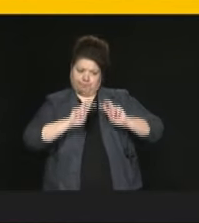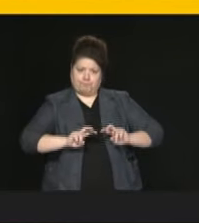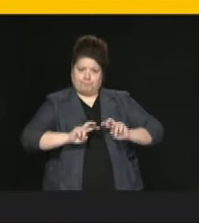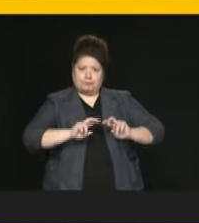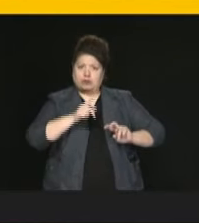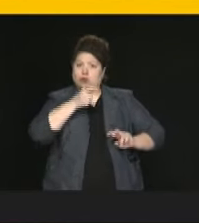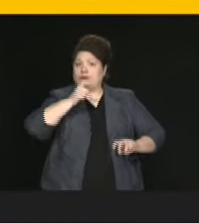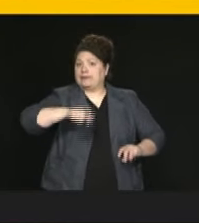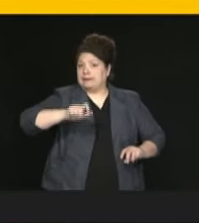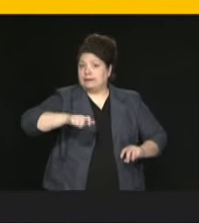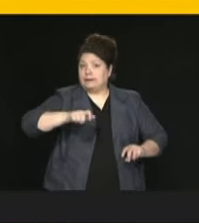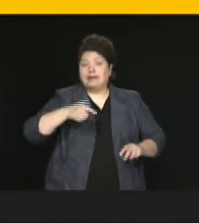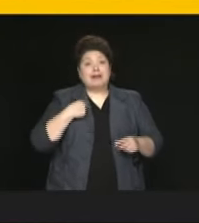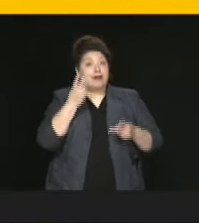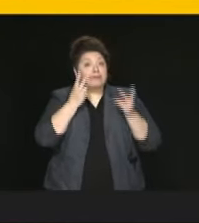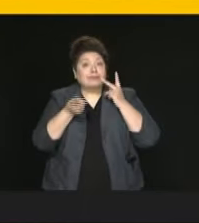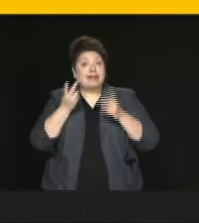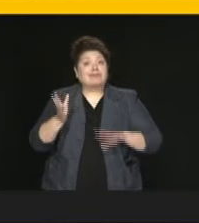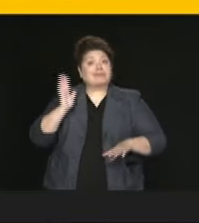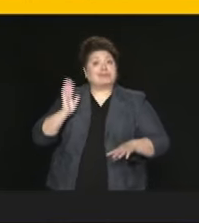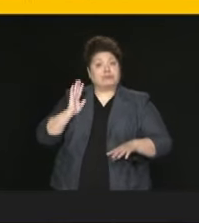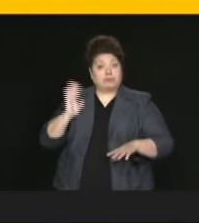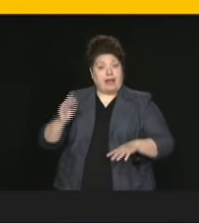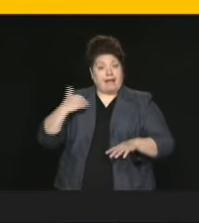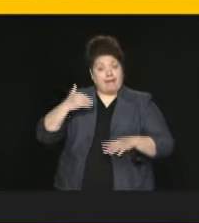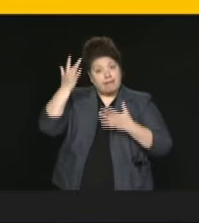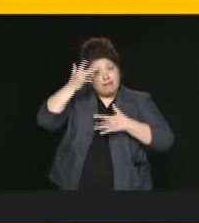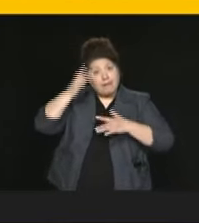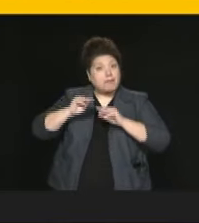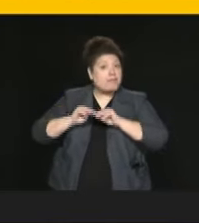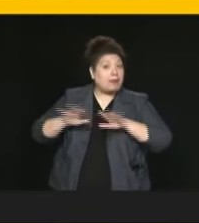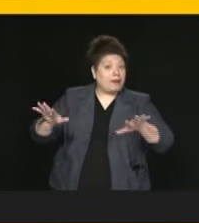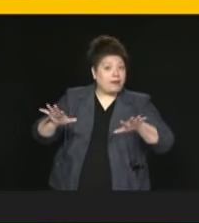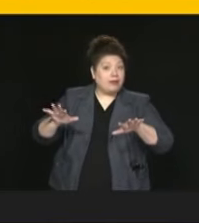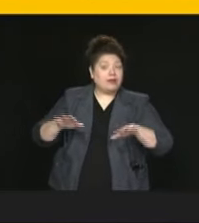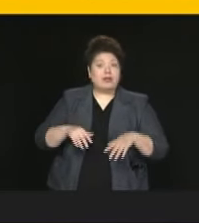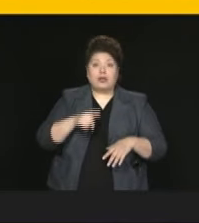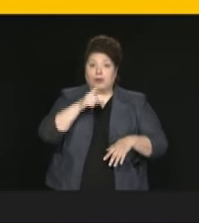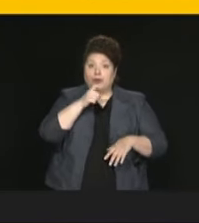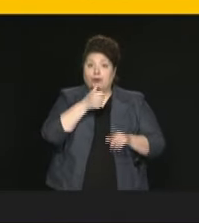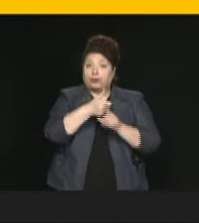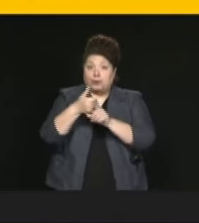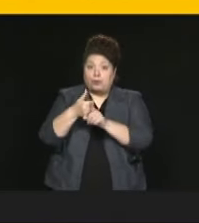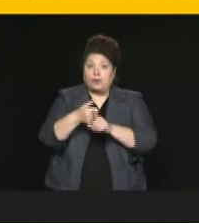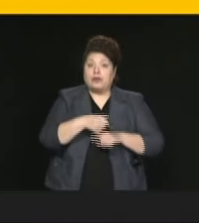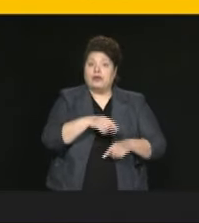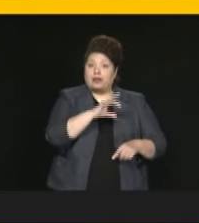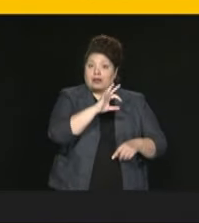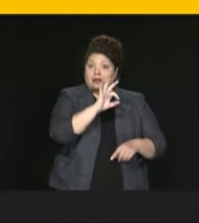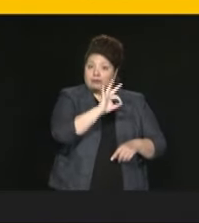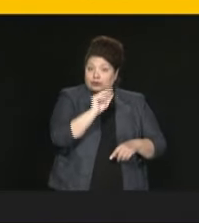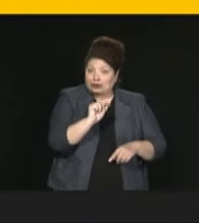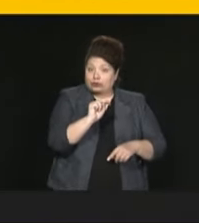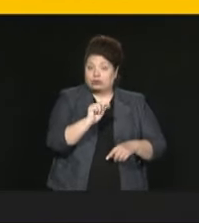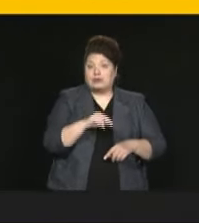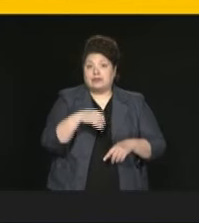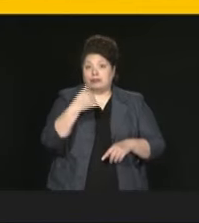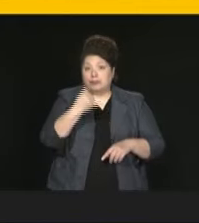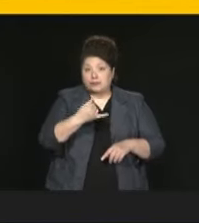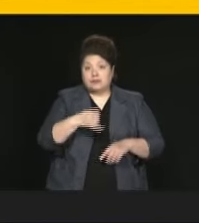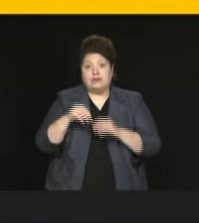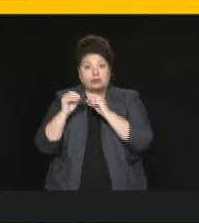and specifically in First Nations, Inuit, and Métis communities during H1N1. We need to recognize and understand that they have a higher risk of